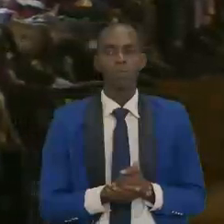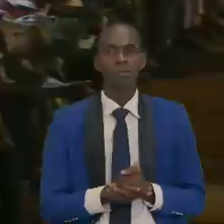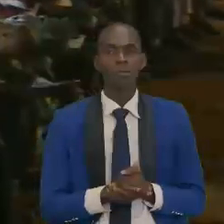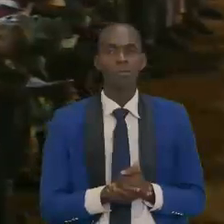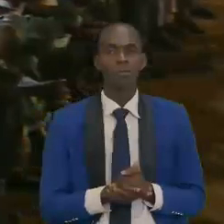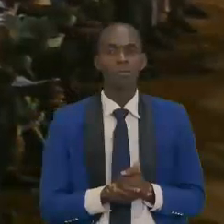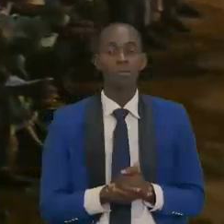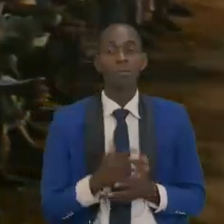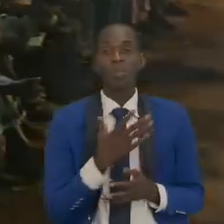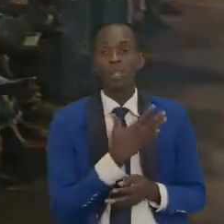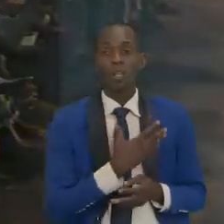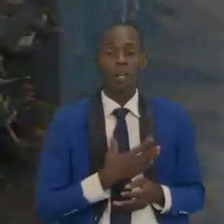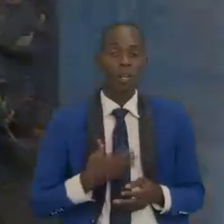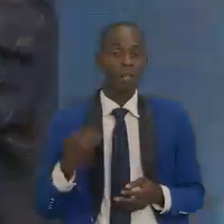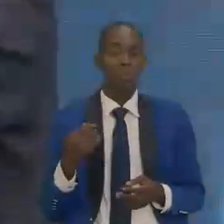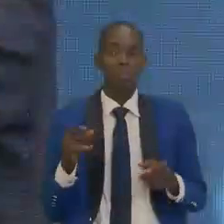And as you accept